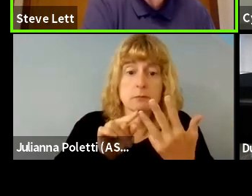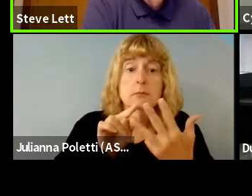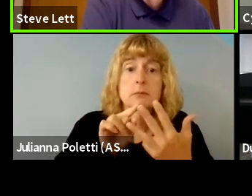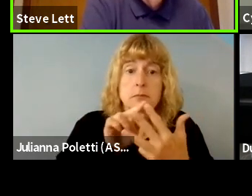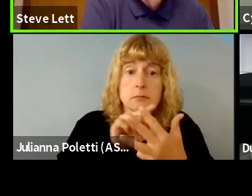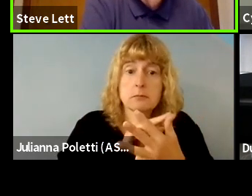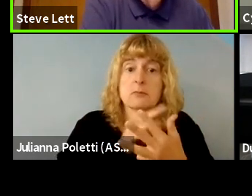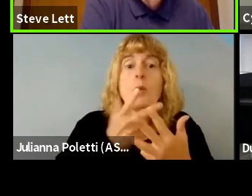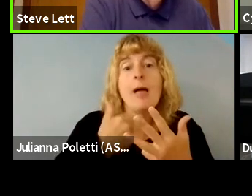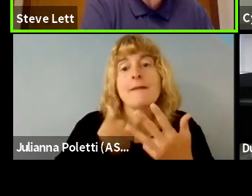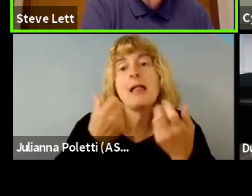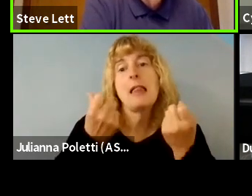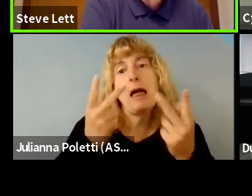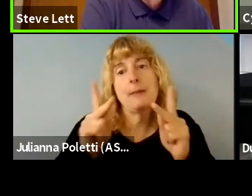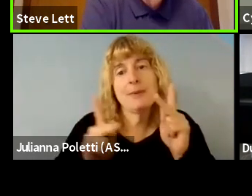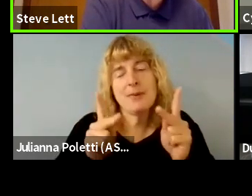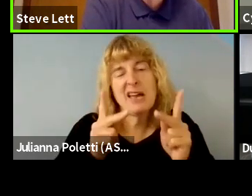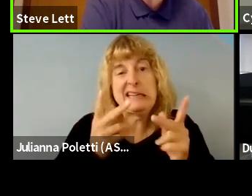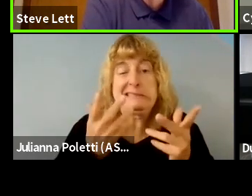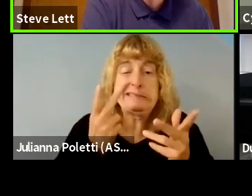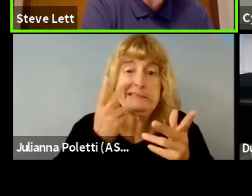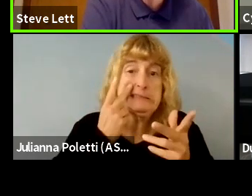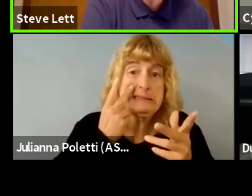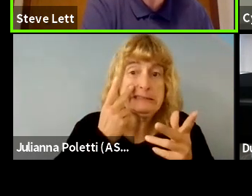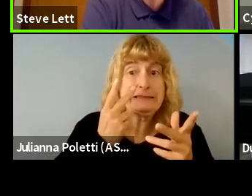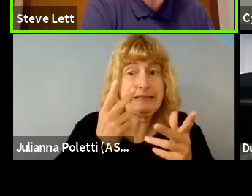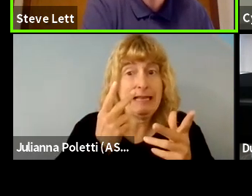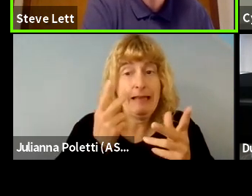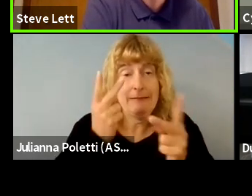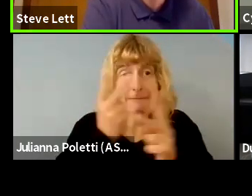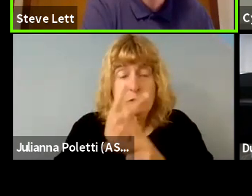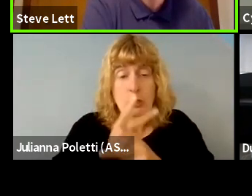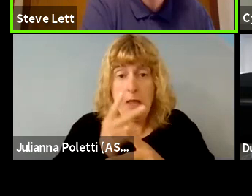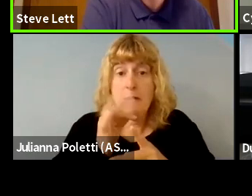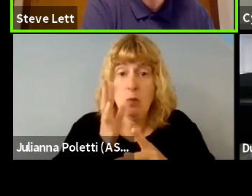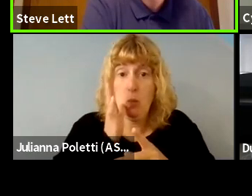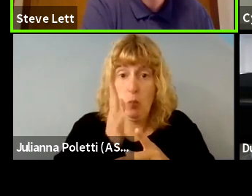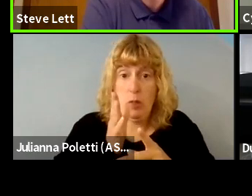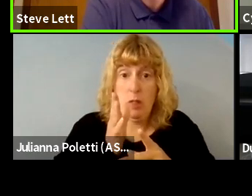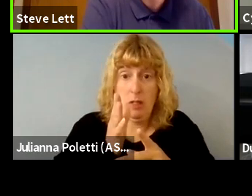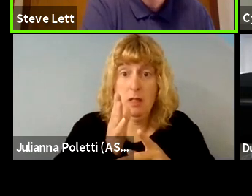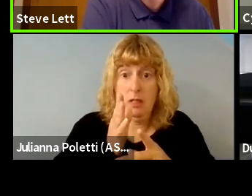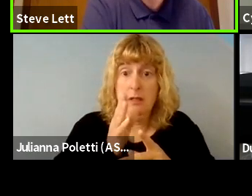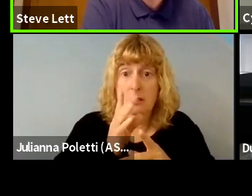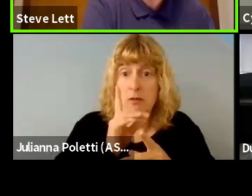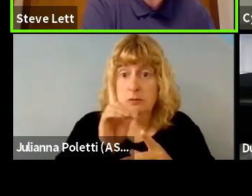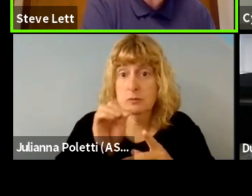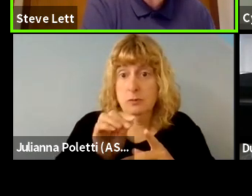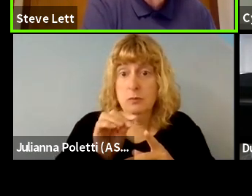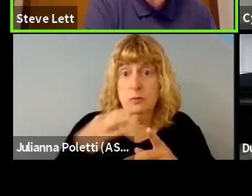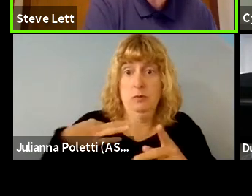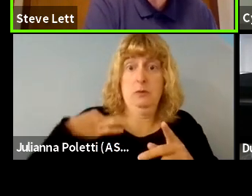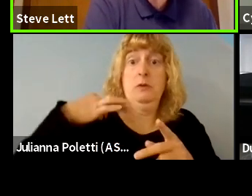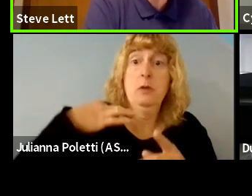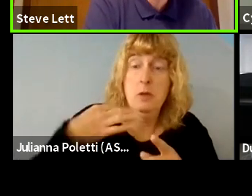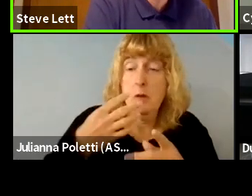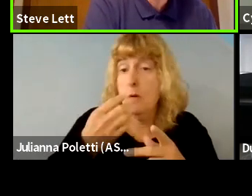well, we got a lot of people. Let's figure out if we're going to do it this way, and then let's get nominations and do that number 2.